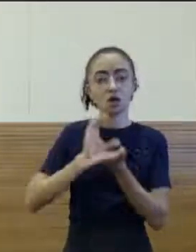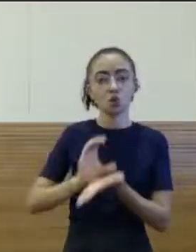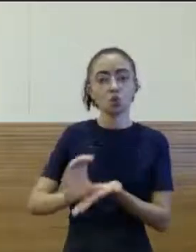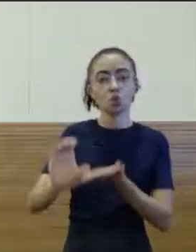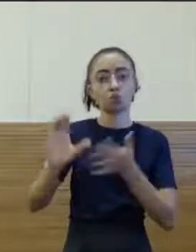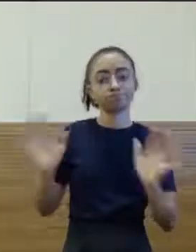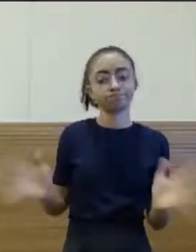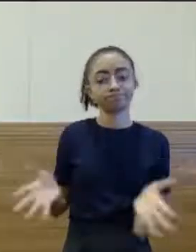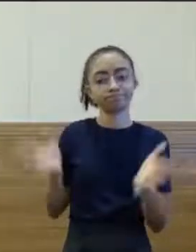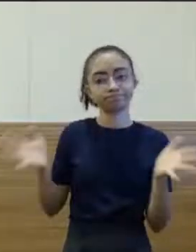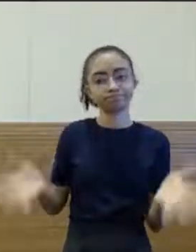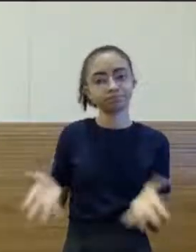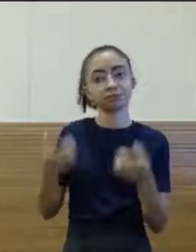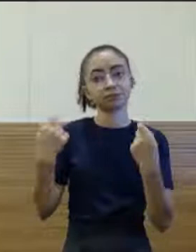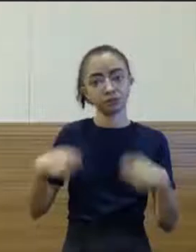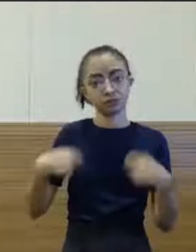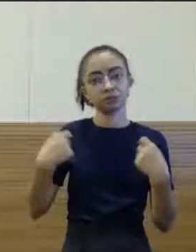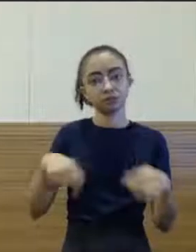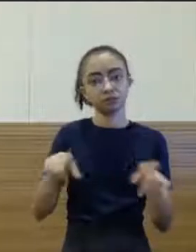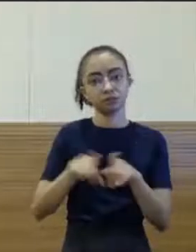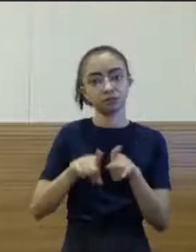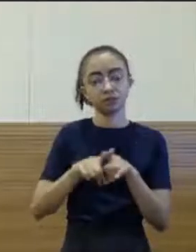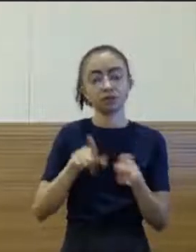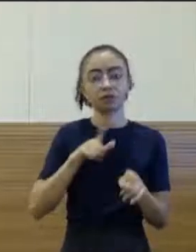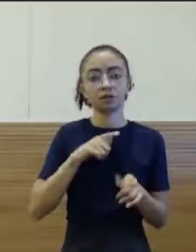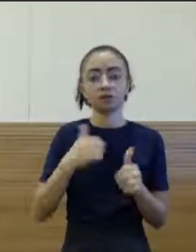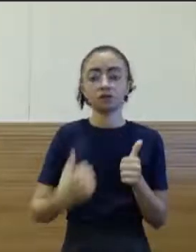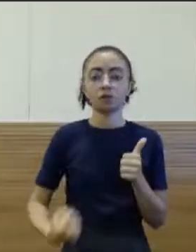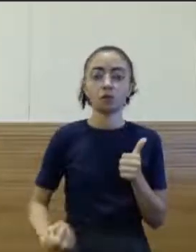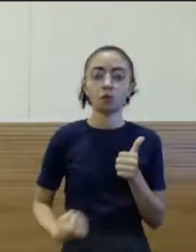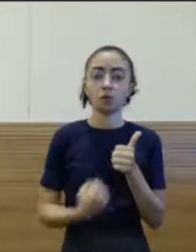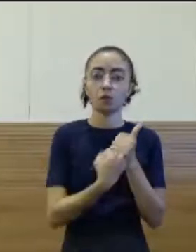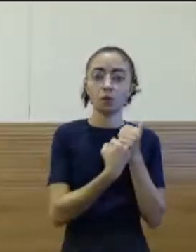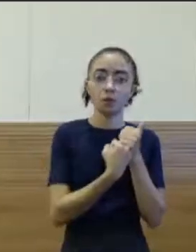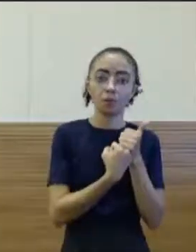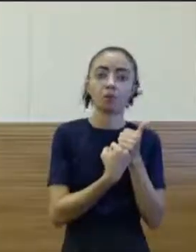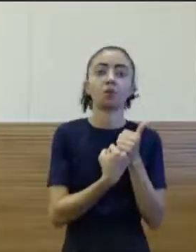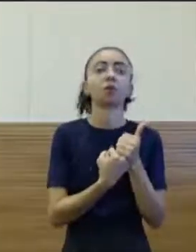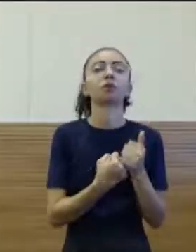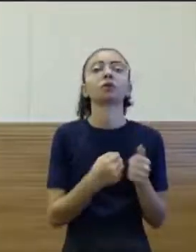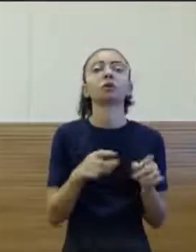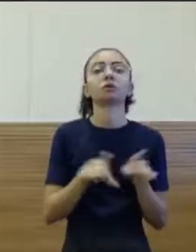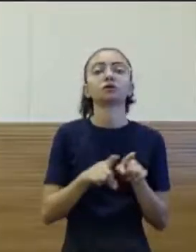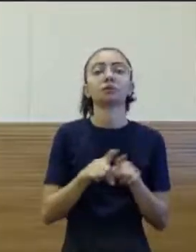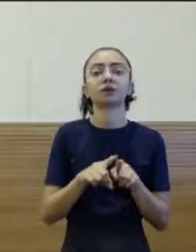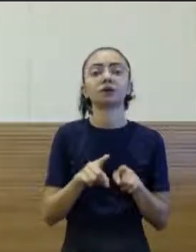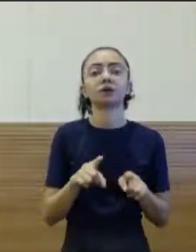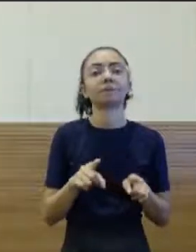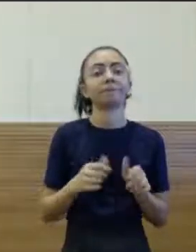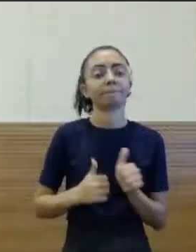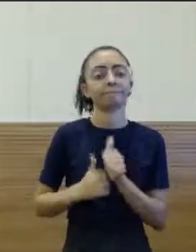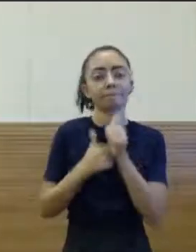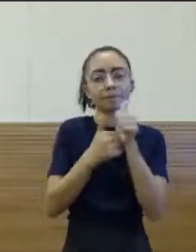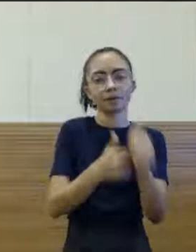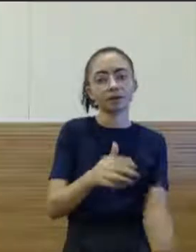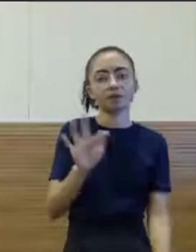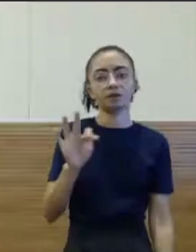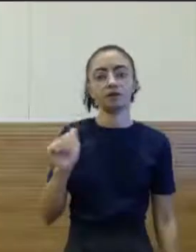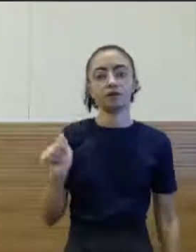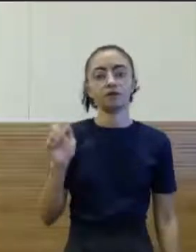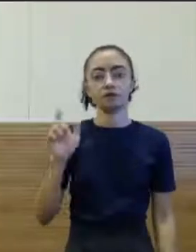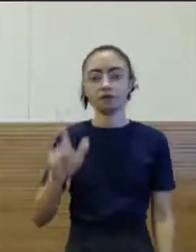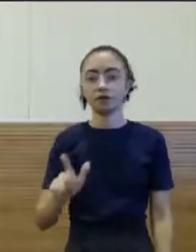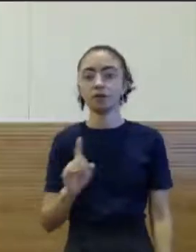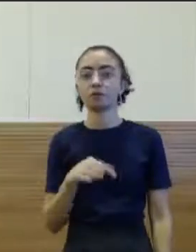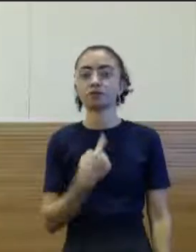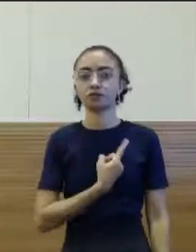process. There's a lot of collaboration and constant follow-up of FAO, but we know that to have